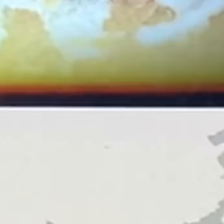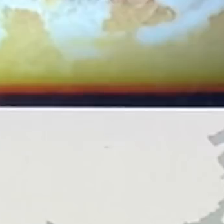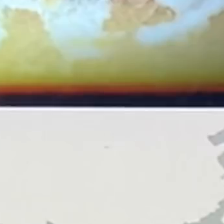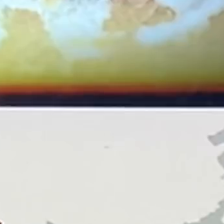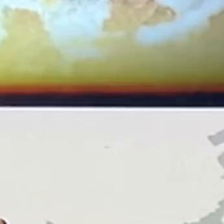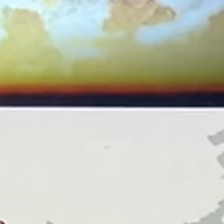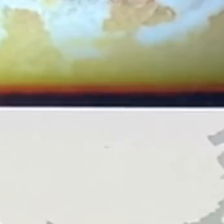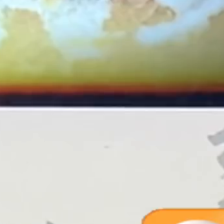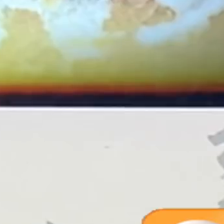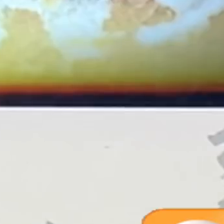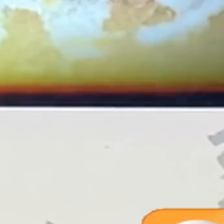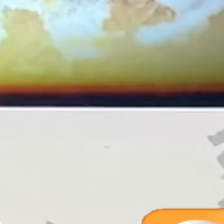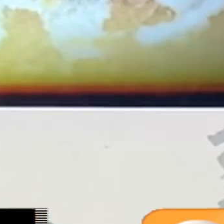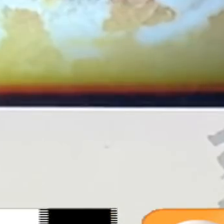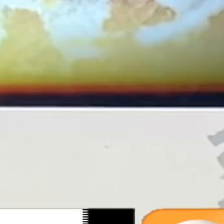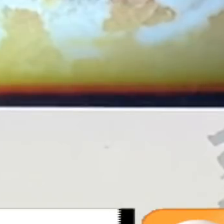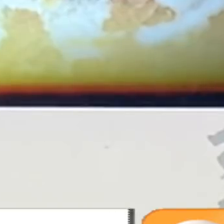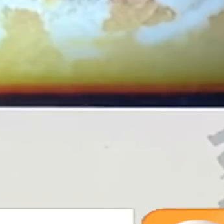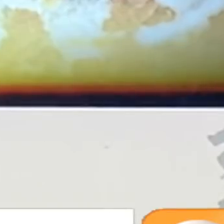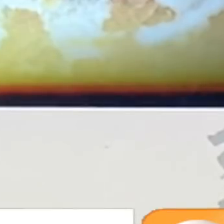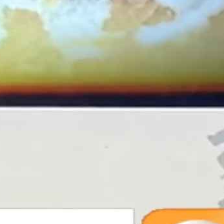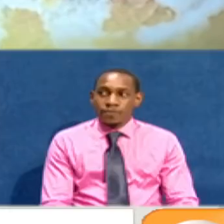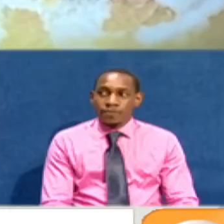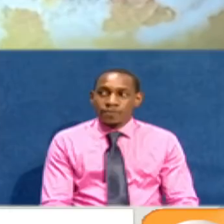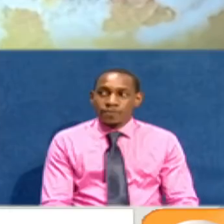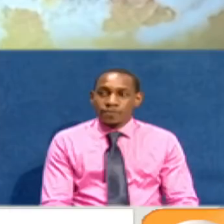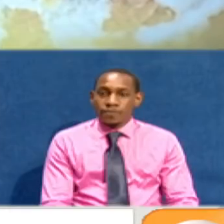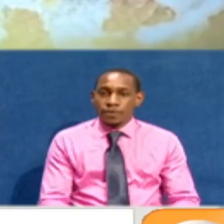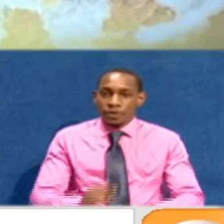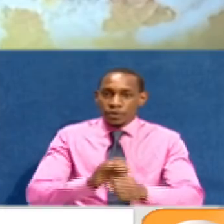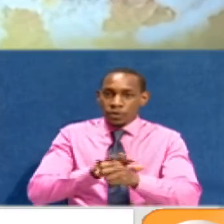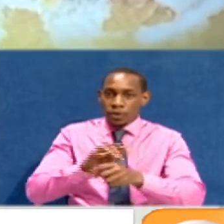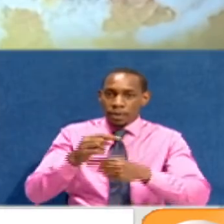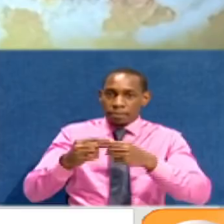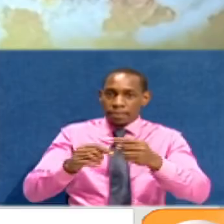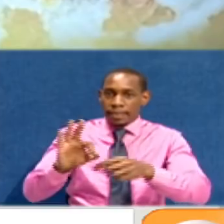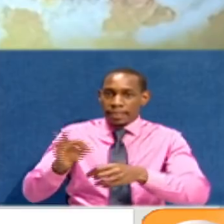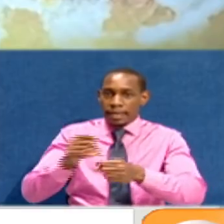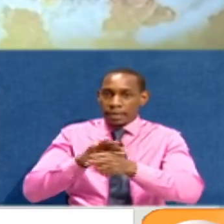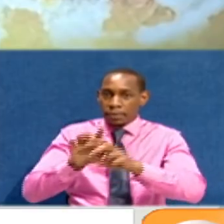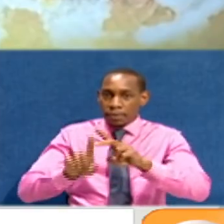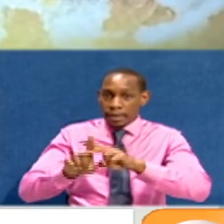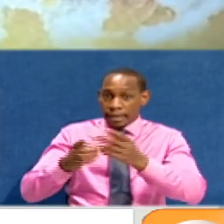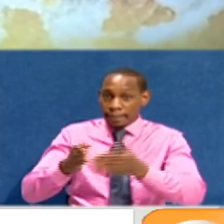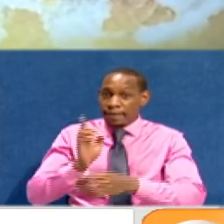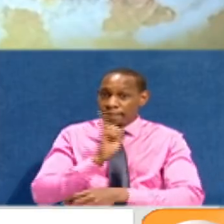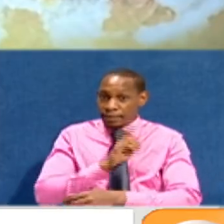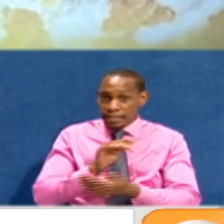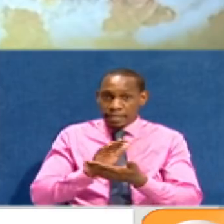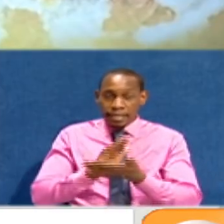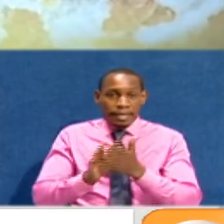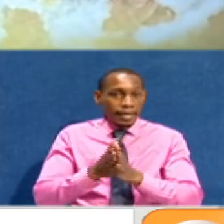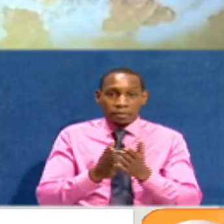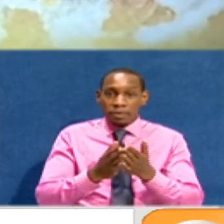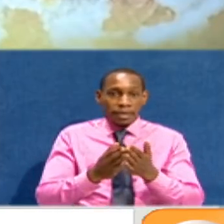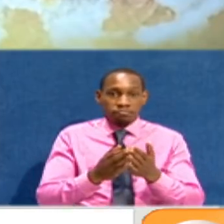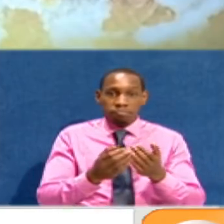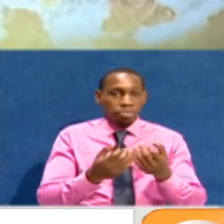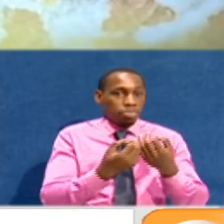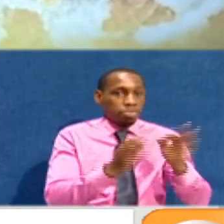Good evening. The news gang is here. Tonight, COVID-19 goes viral. The third wave is here and no freedom is